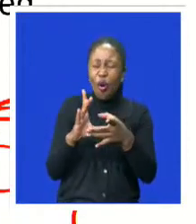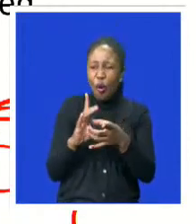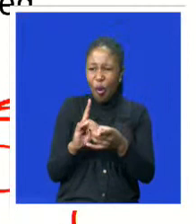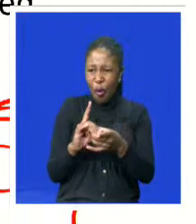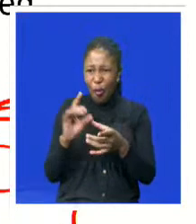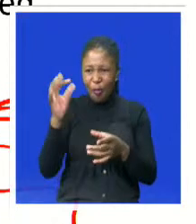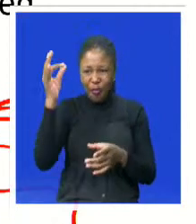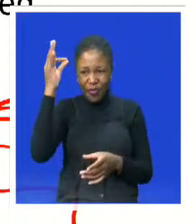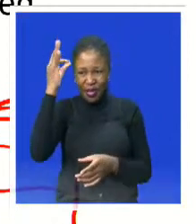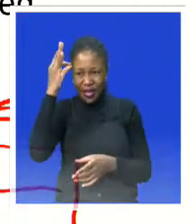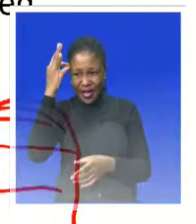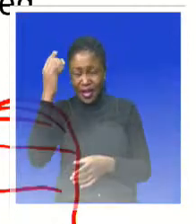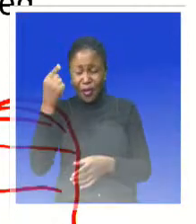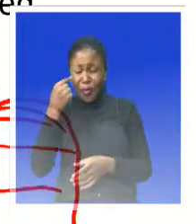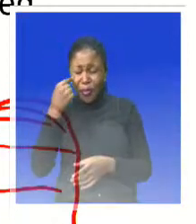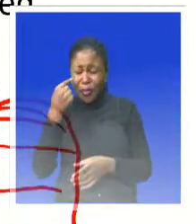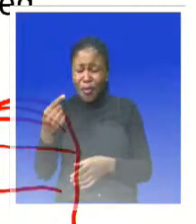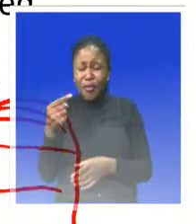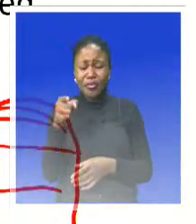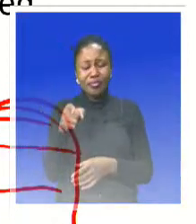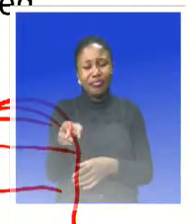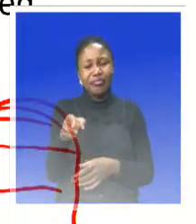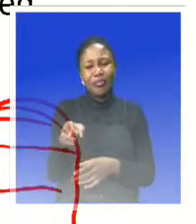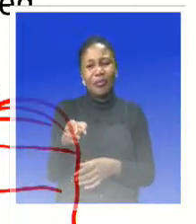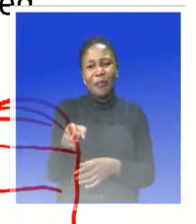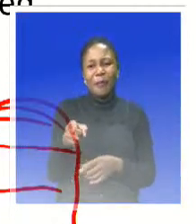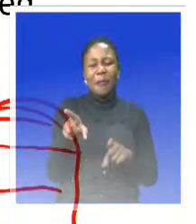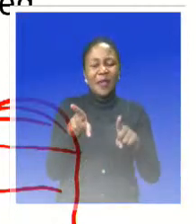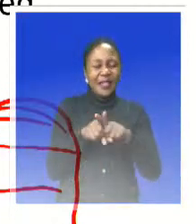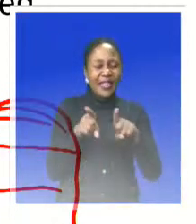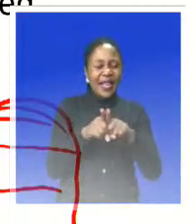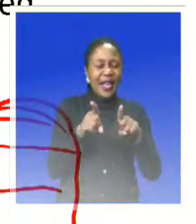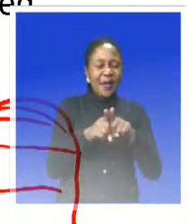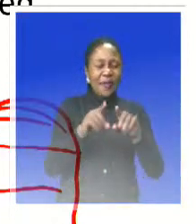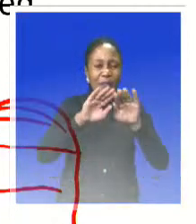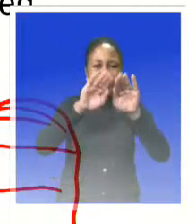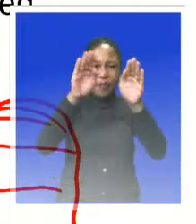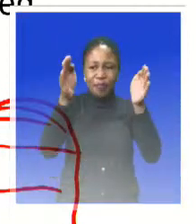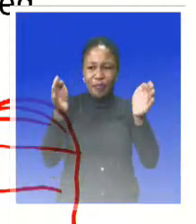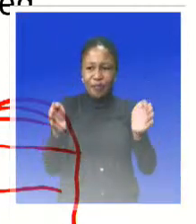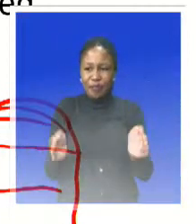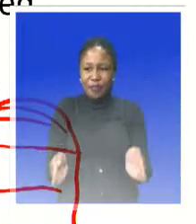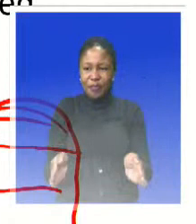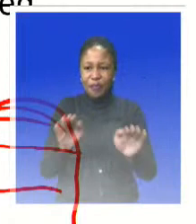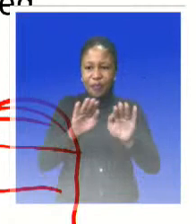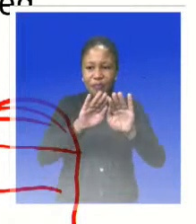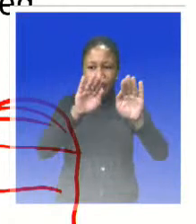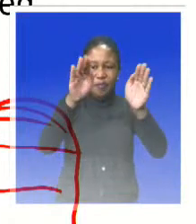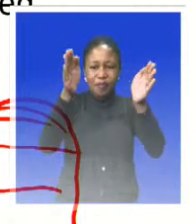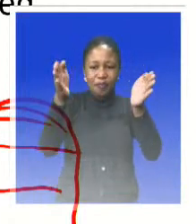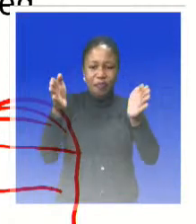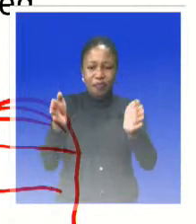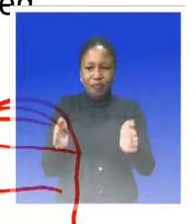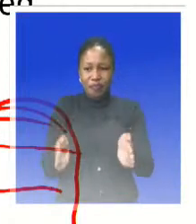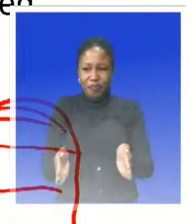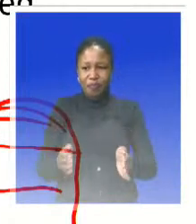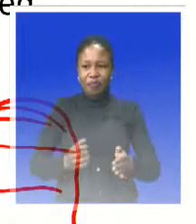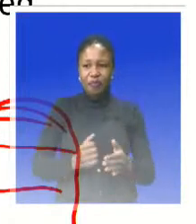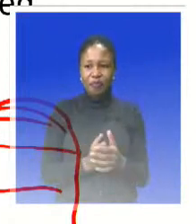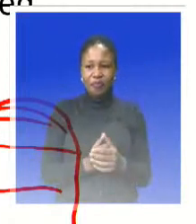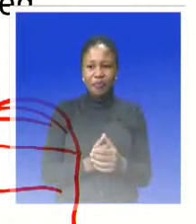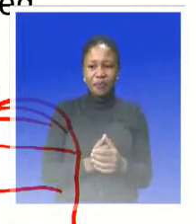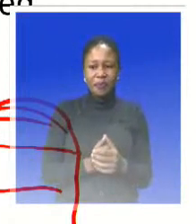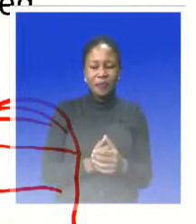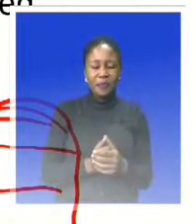find such houses. They looked more or less the same. So these huts could be